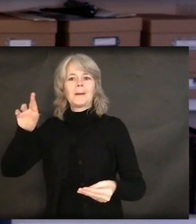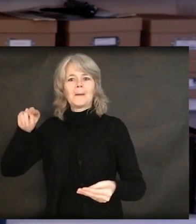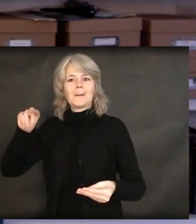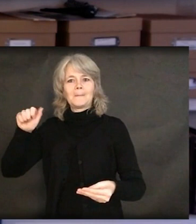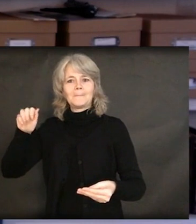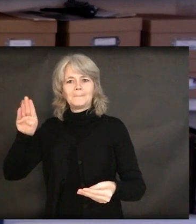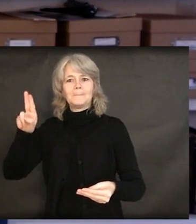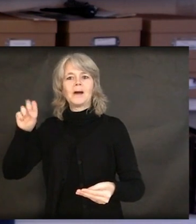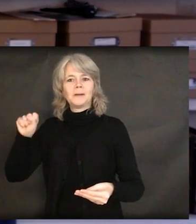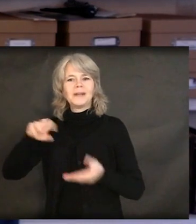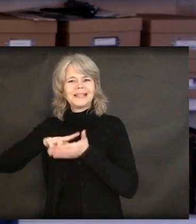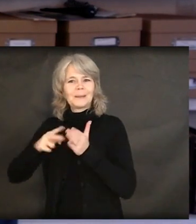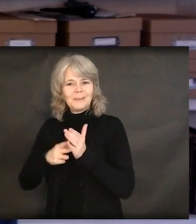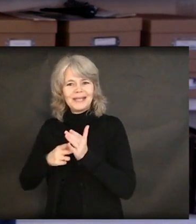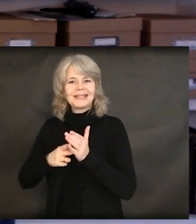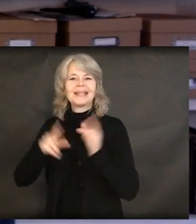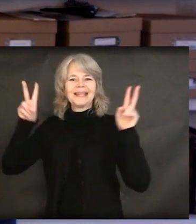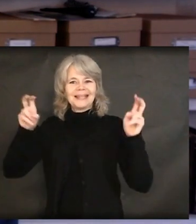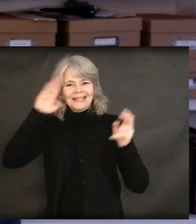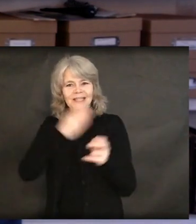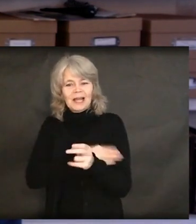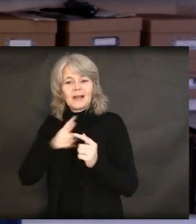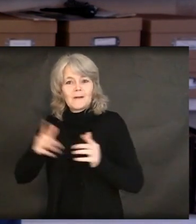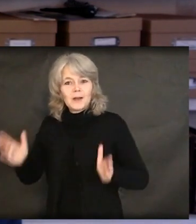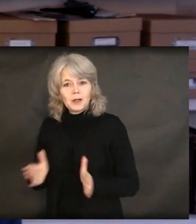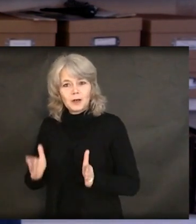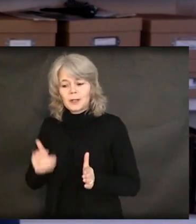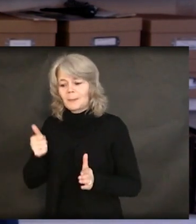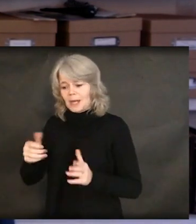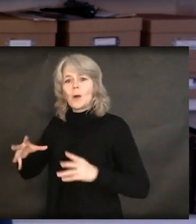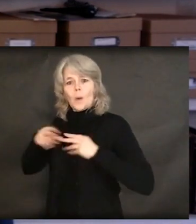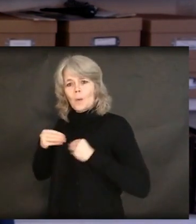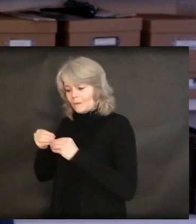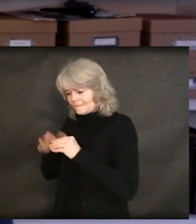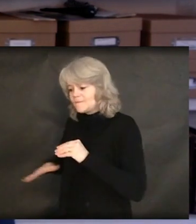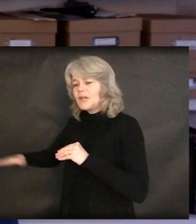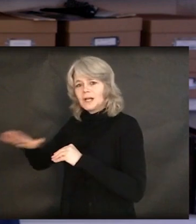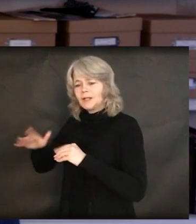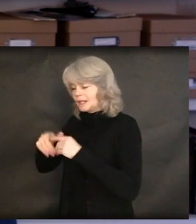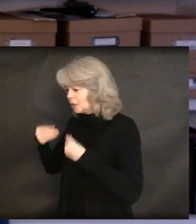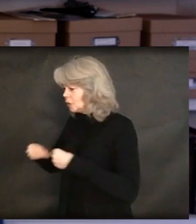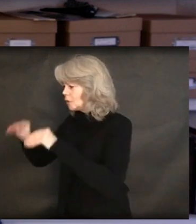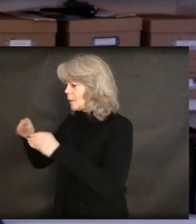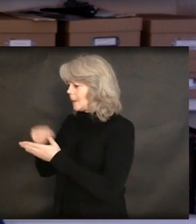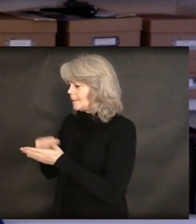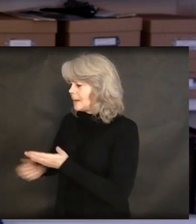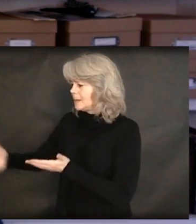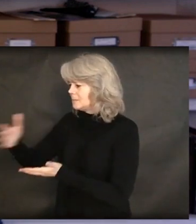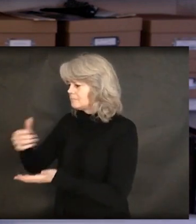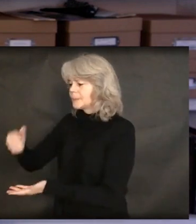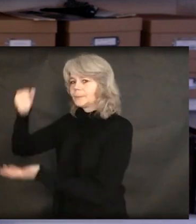name Barnabas, which means son of encouragement. He sold a field that belonged to him, then brought the